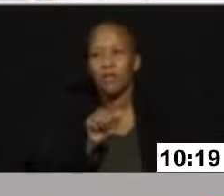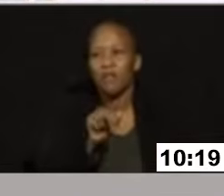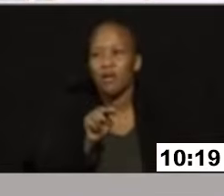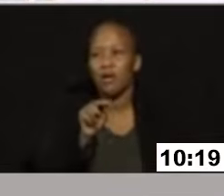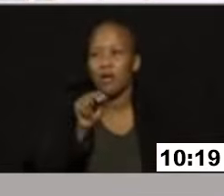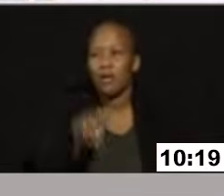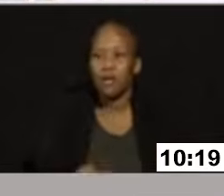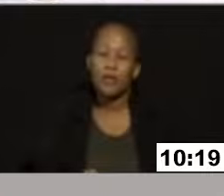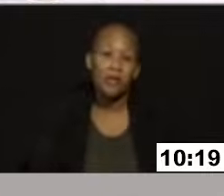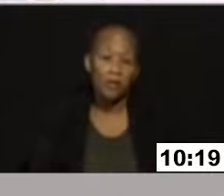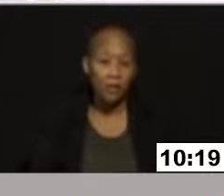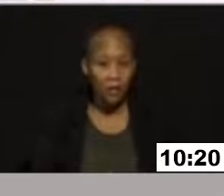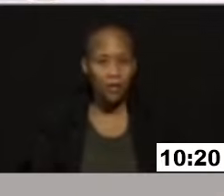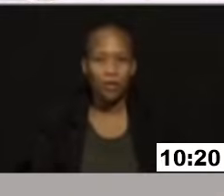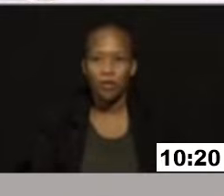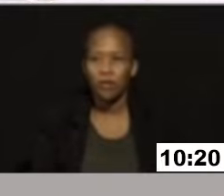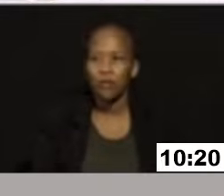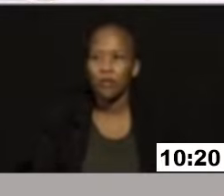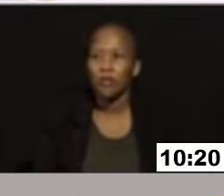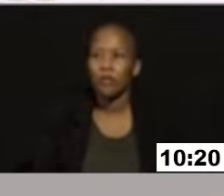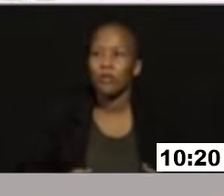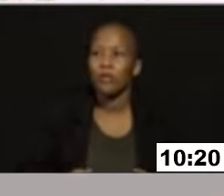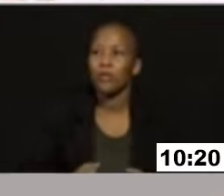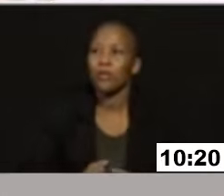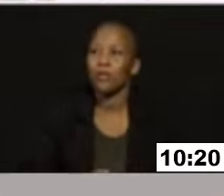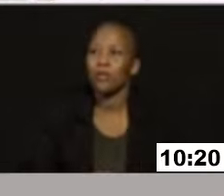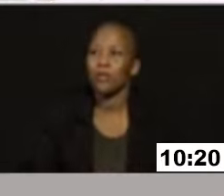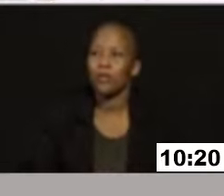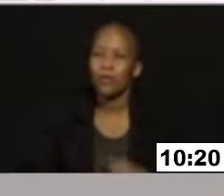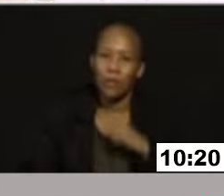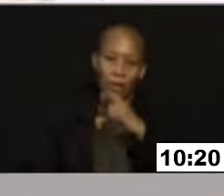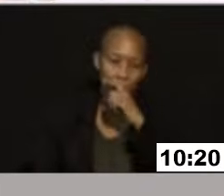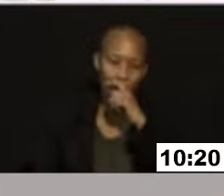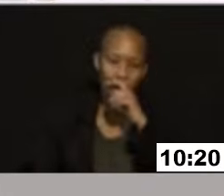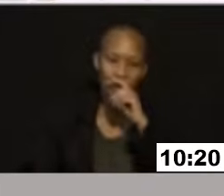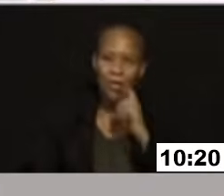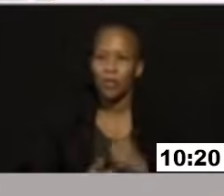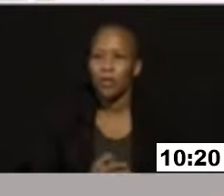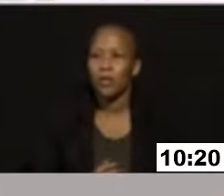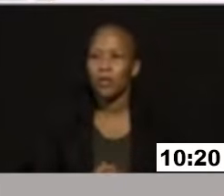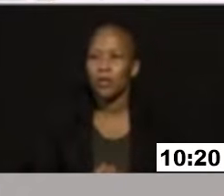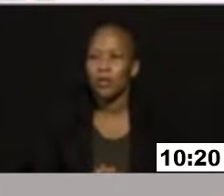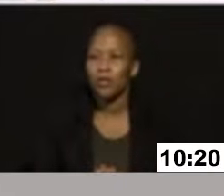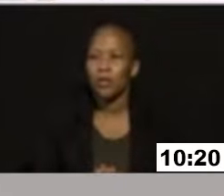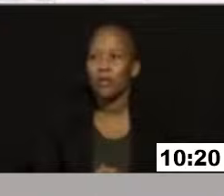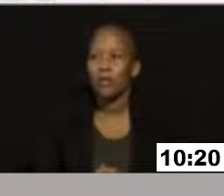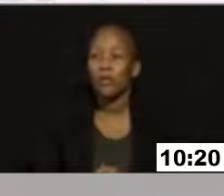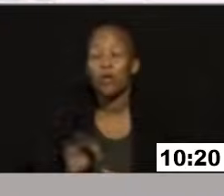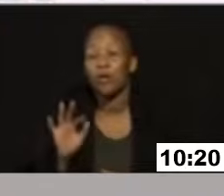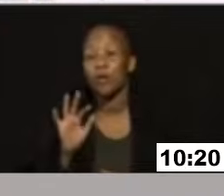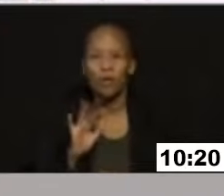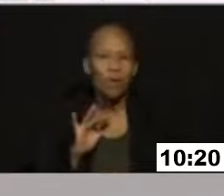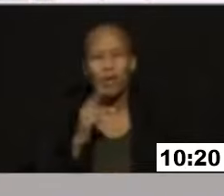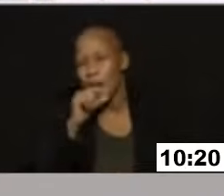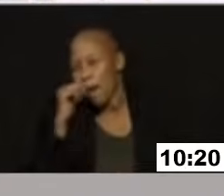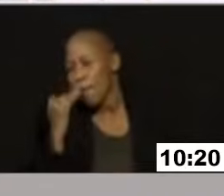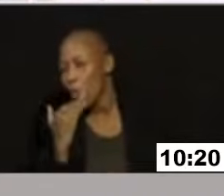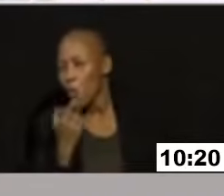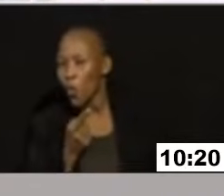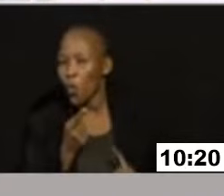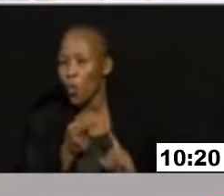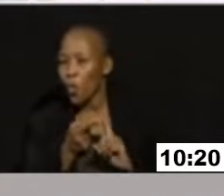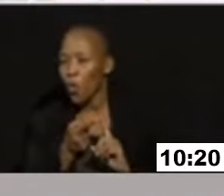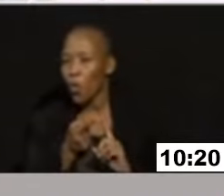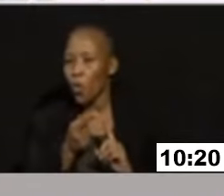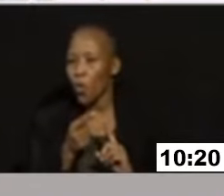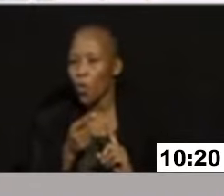Chair, my learned friend, Mr. Banda, has not put up anything of substance. Oh, sorry, Mr. Bana.